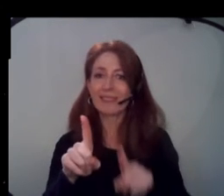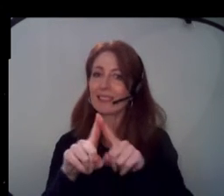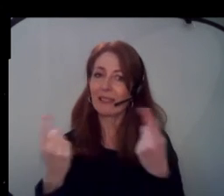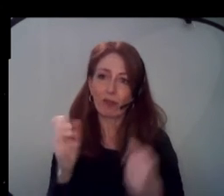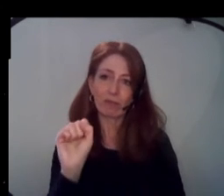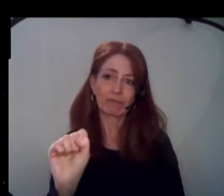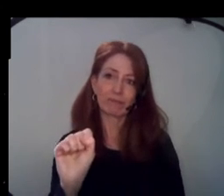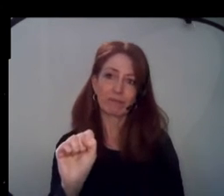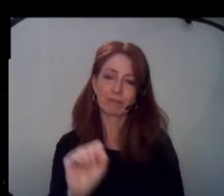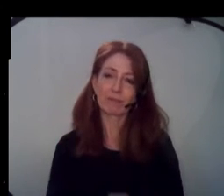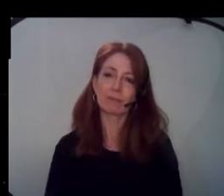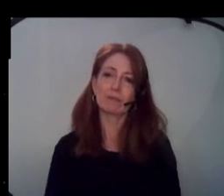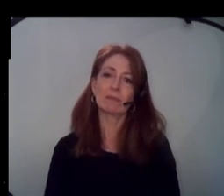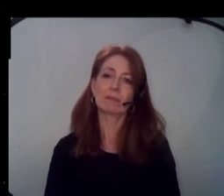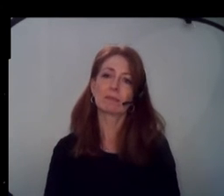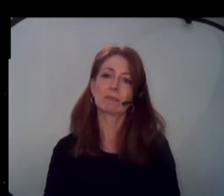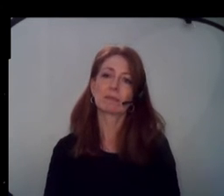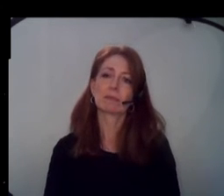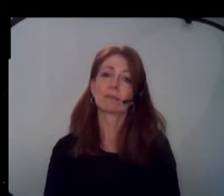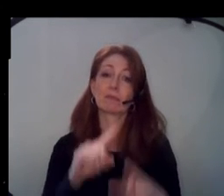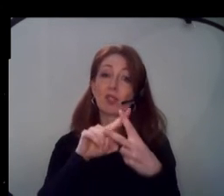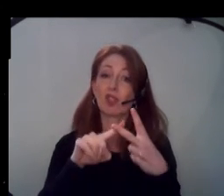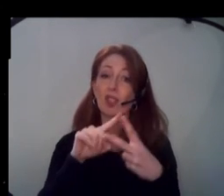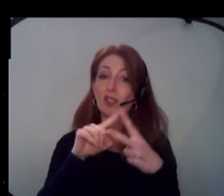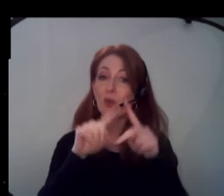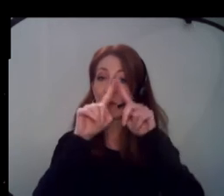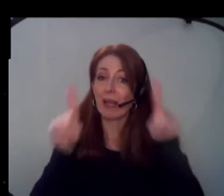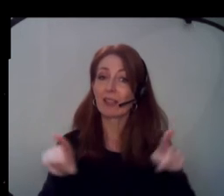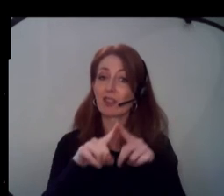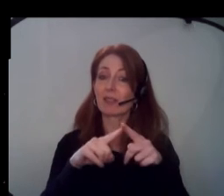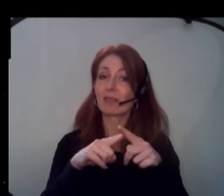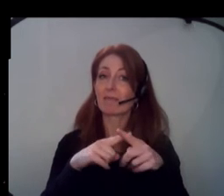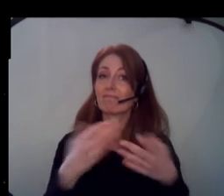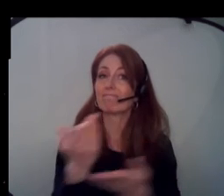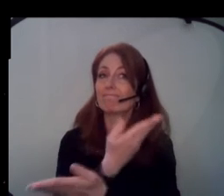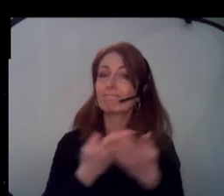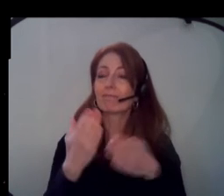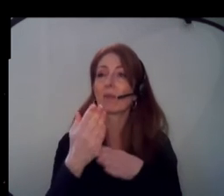that as the two pictures we've discussed before, they're so different in their approach.